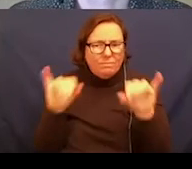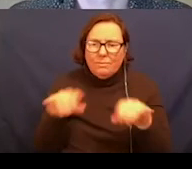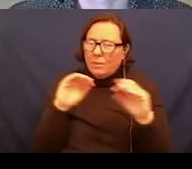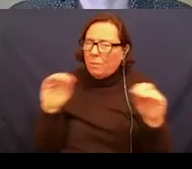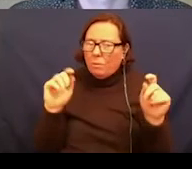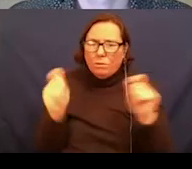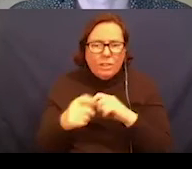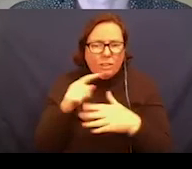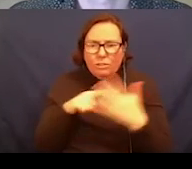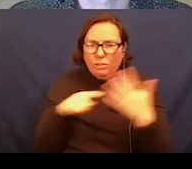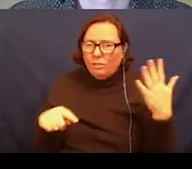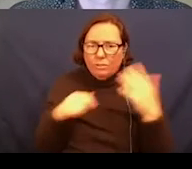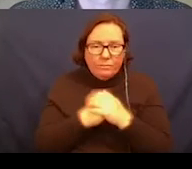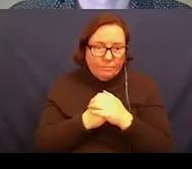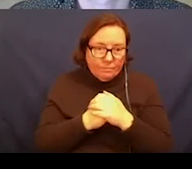In addition,